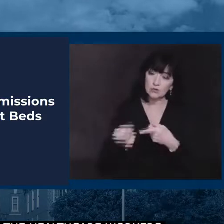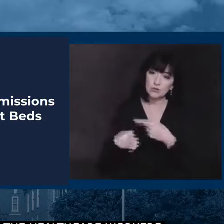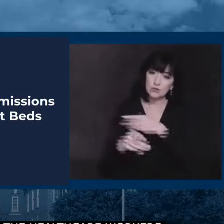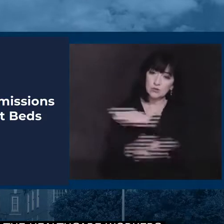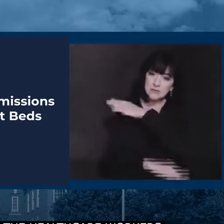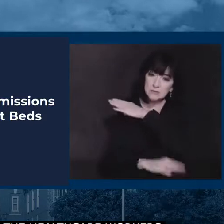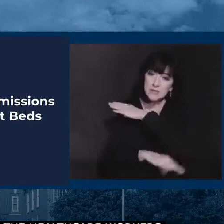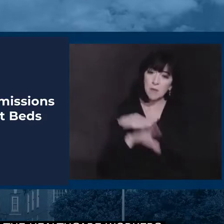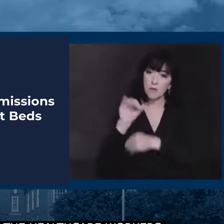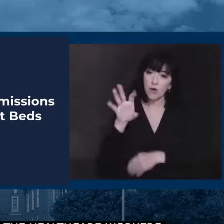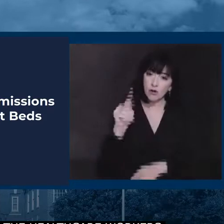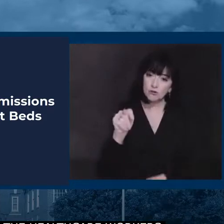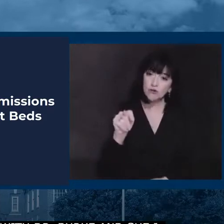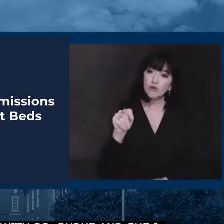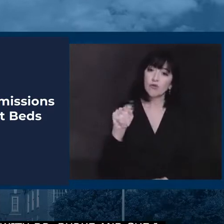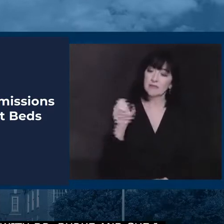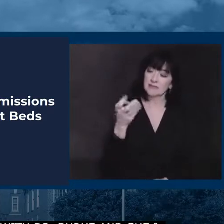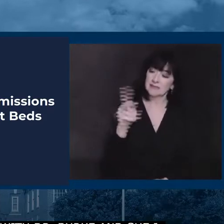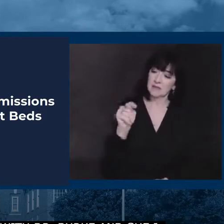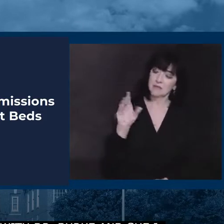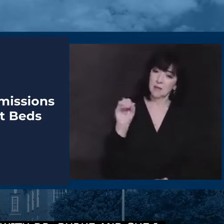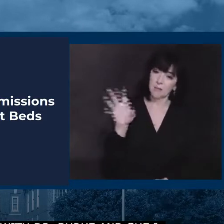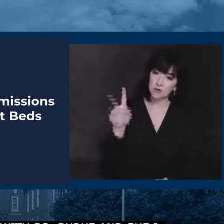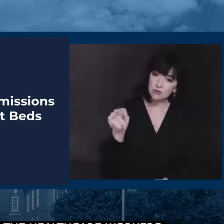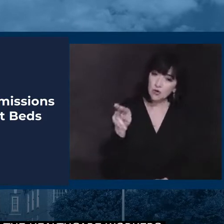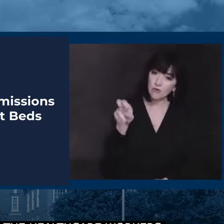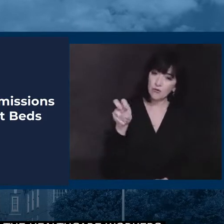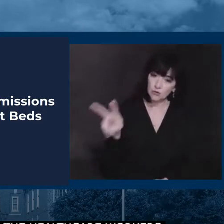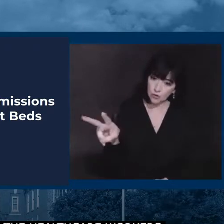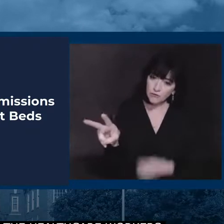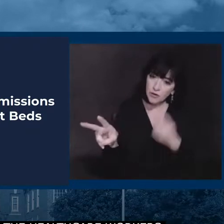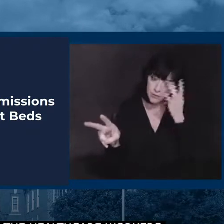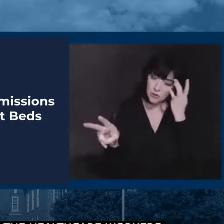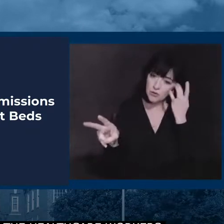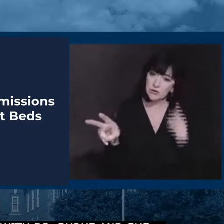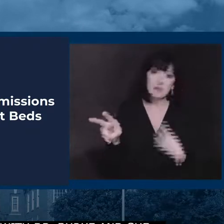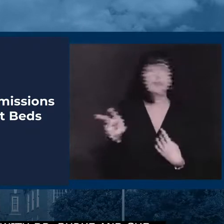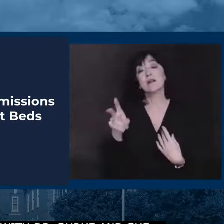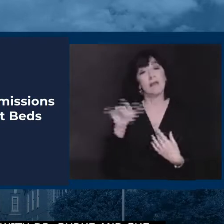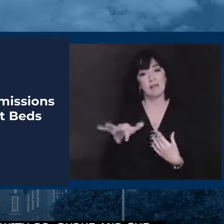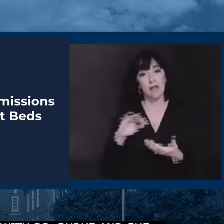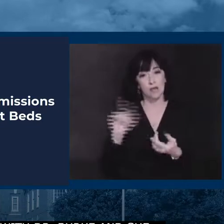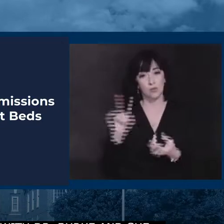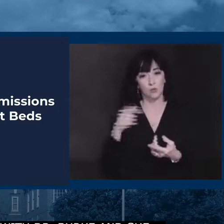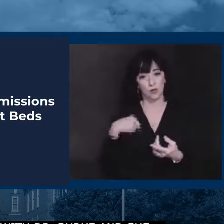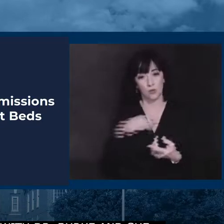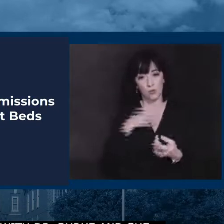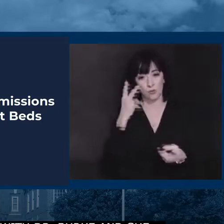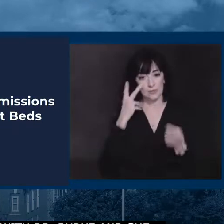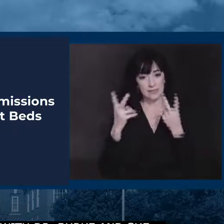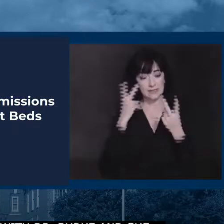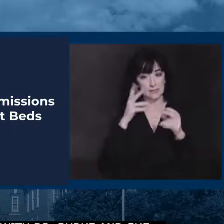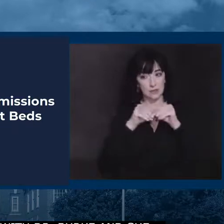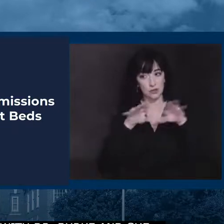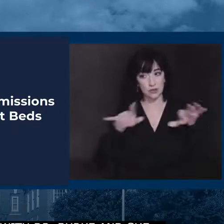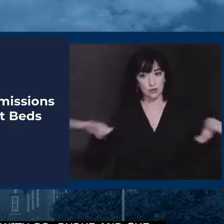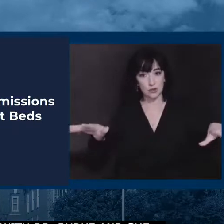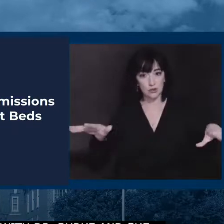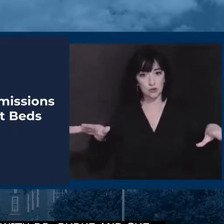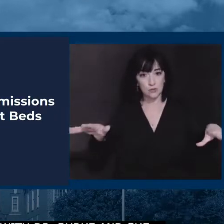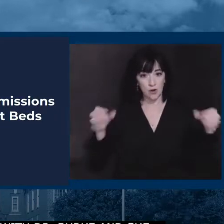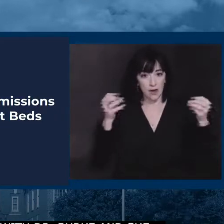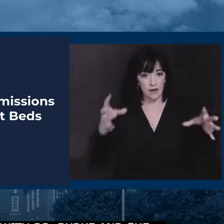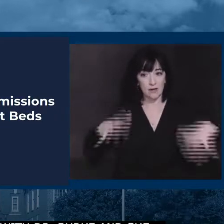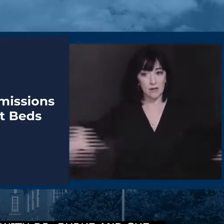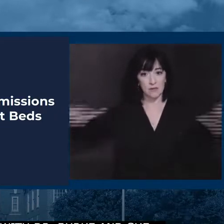way of illustrating the spread that we've seen in every state. And you can see the spread in Delaware